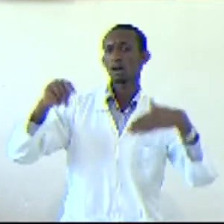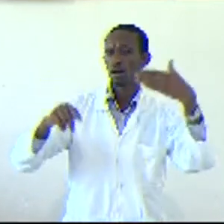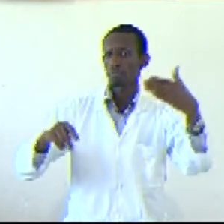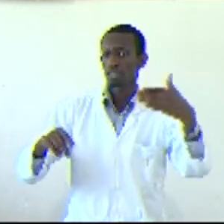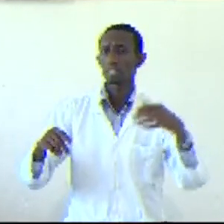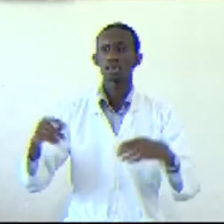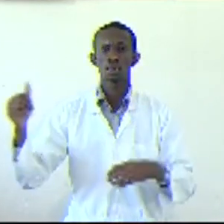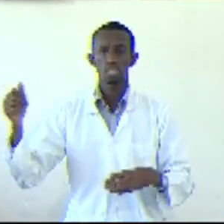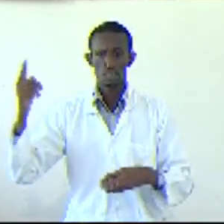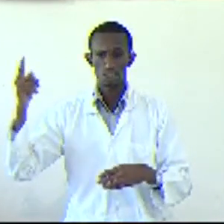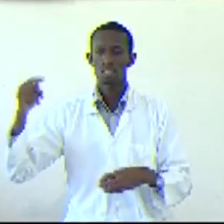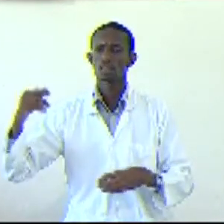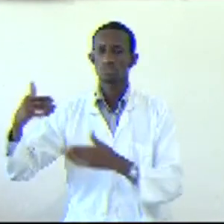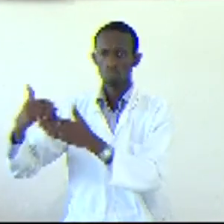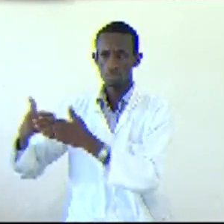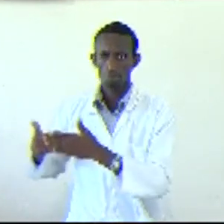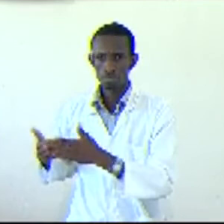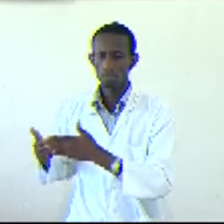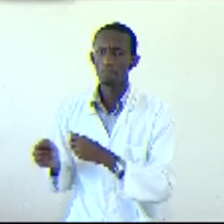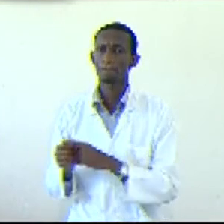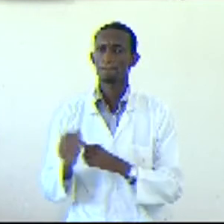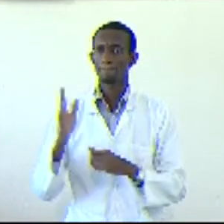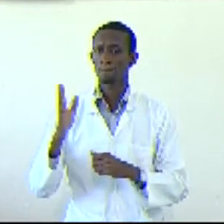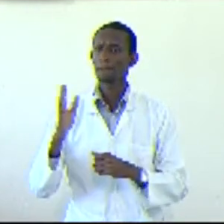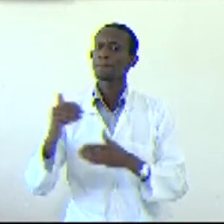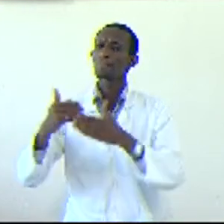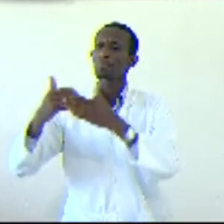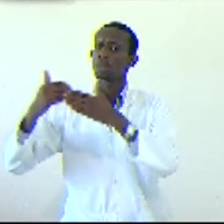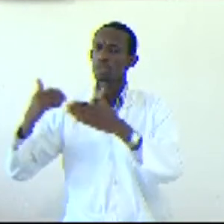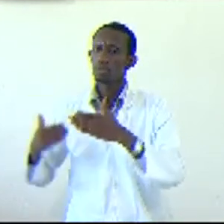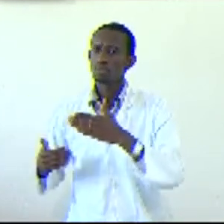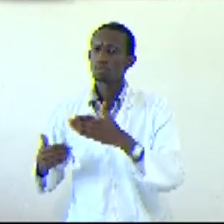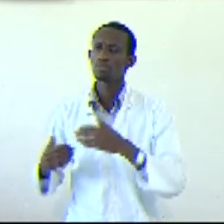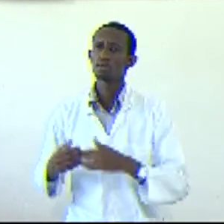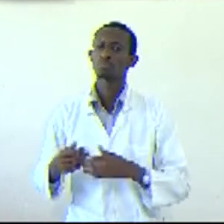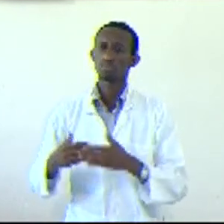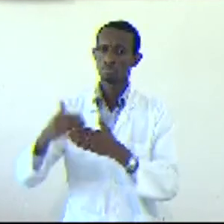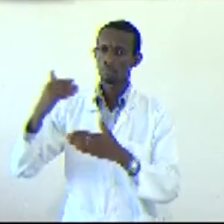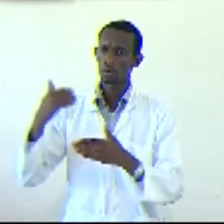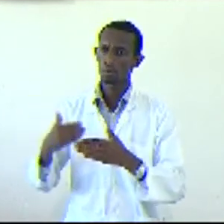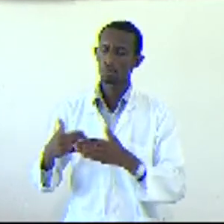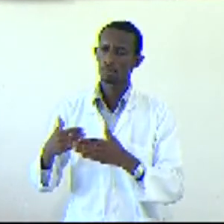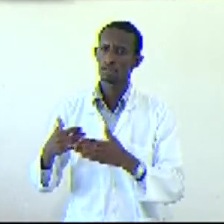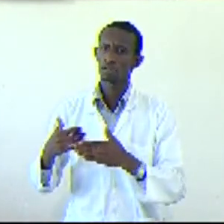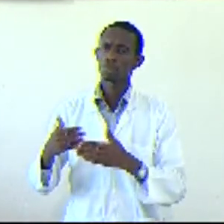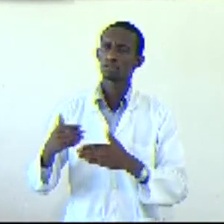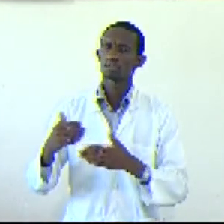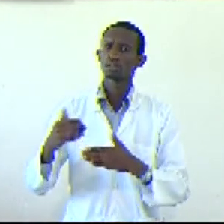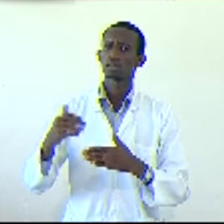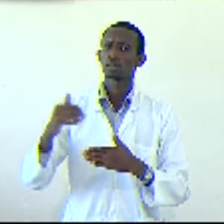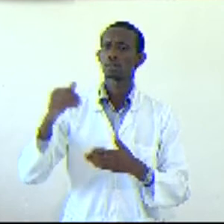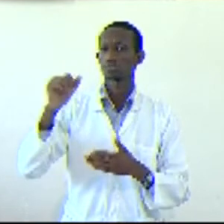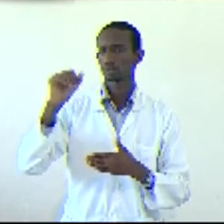And as what you see, before it is the sum of the two linear momentum of each